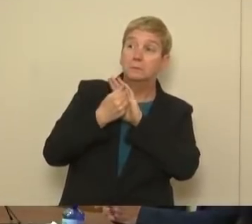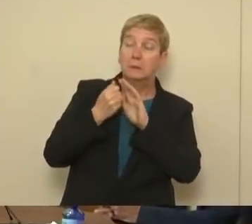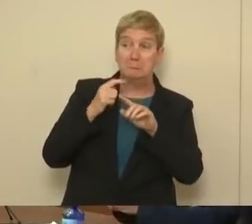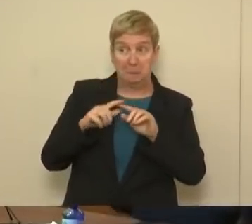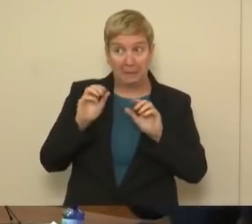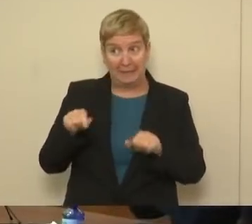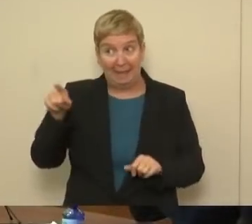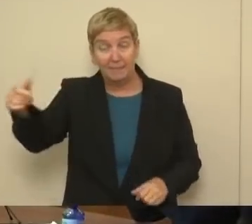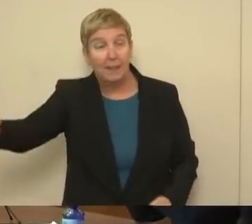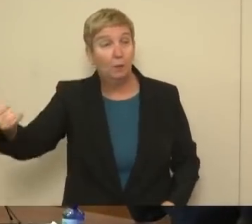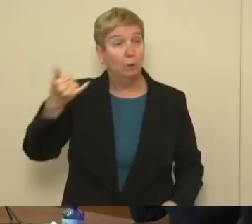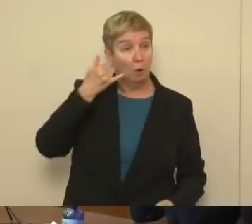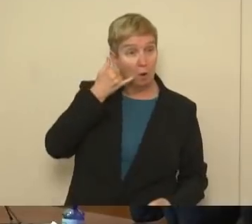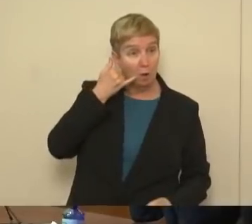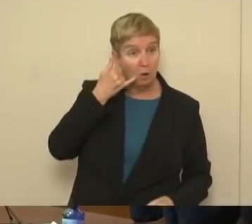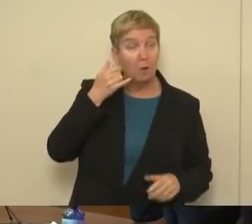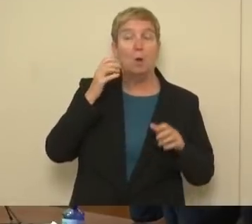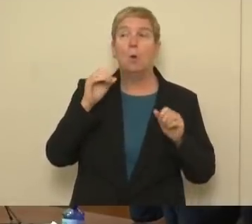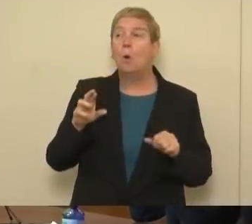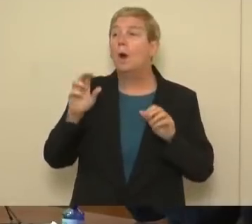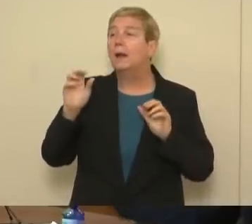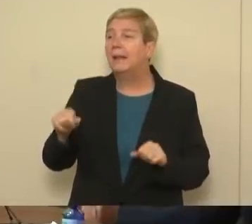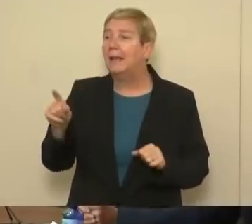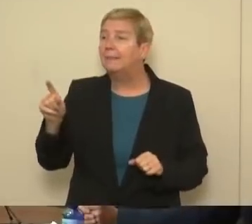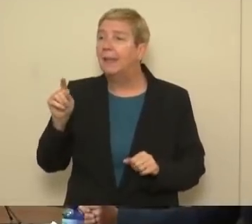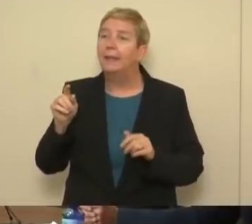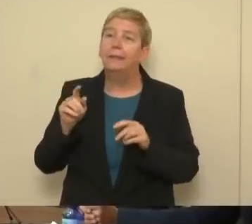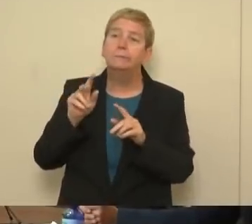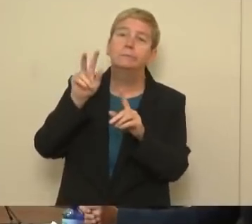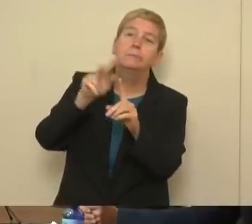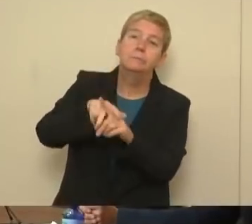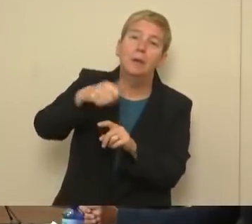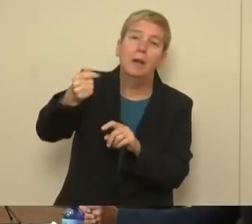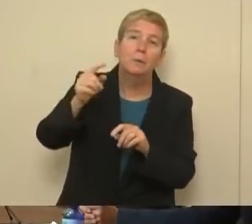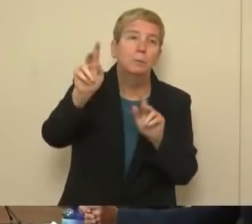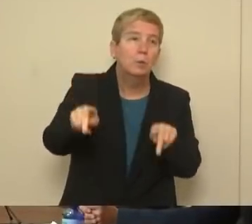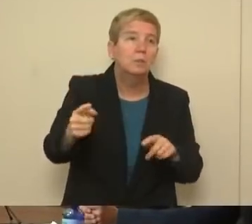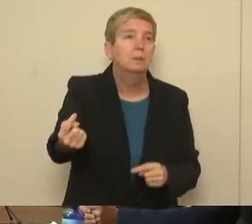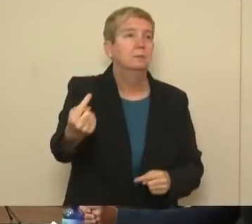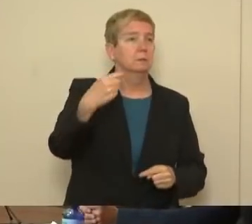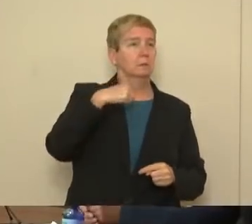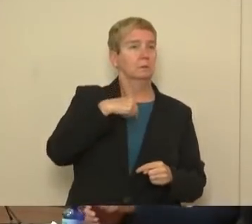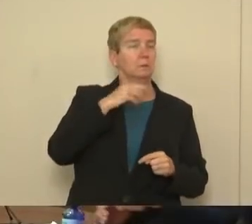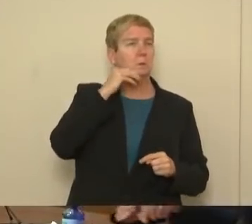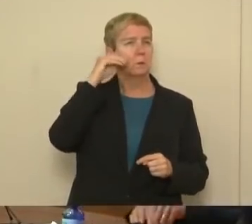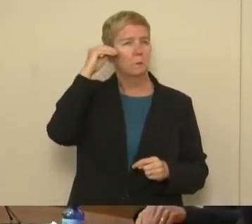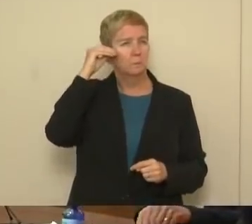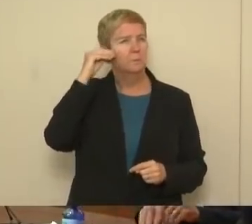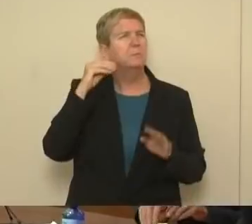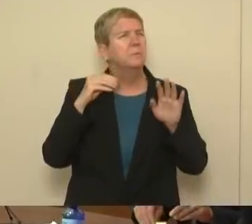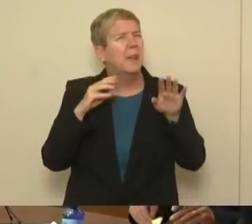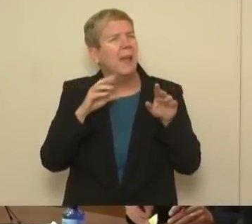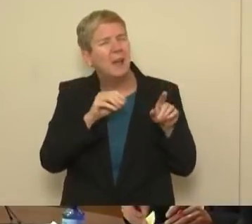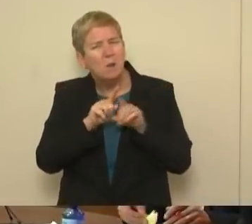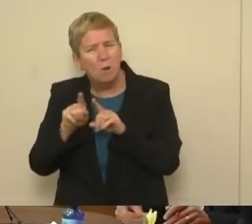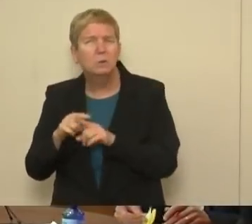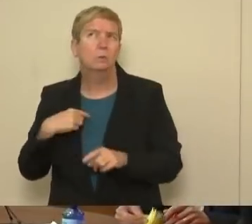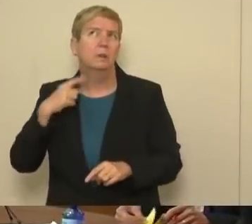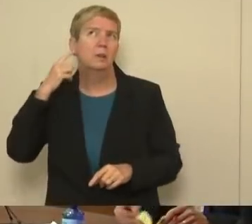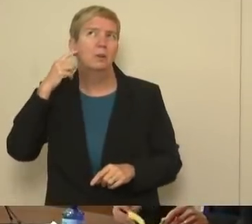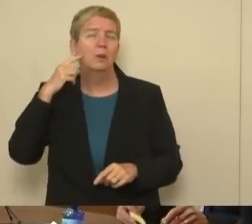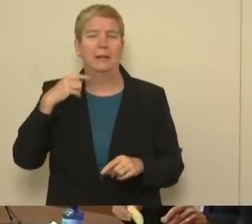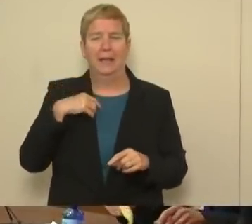someone at home at an address? At the same time, the Census Bureau has instituted a cash bonus incentive program for